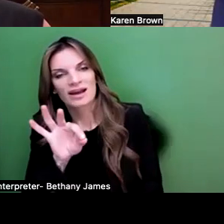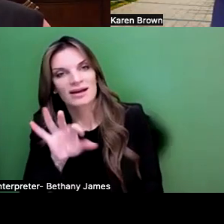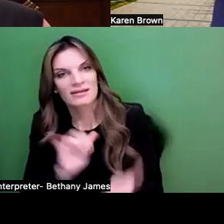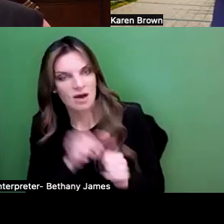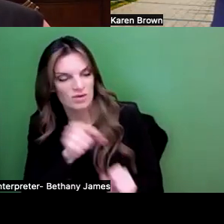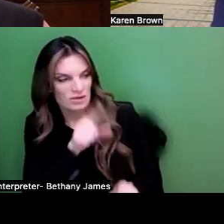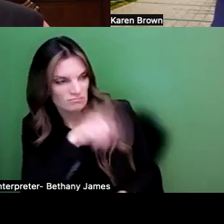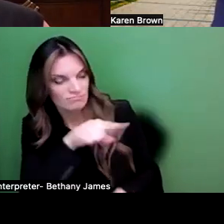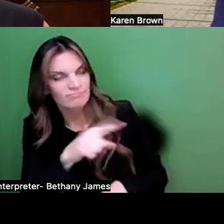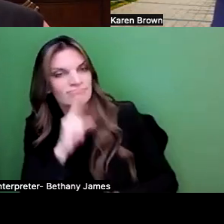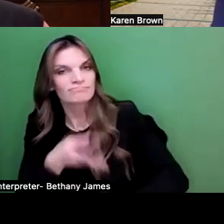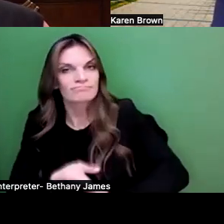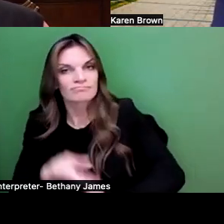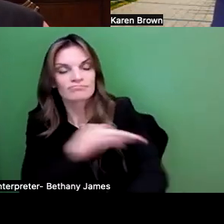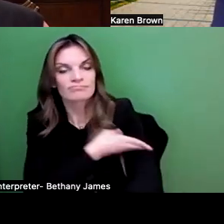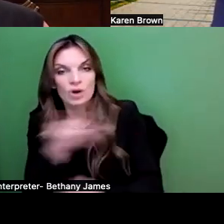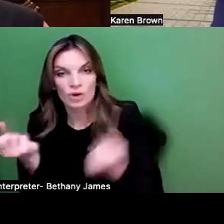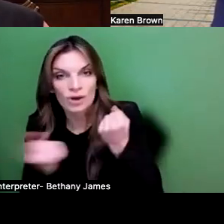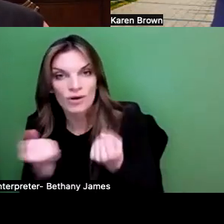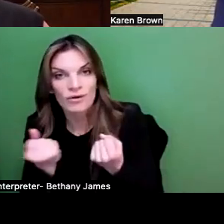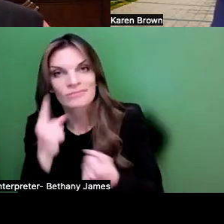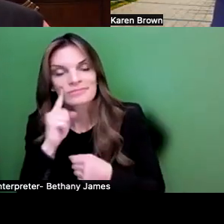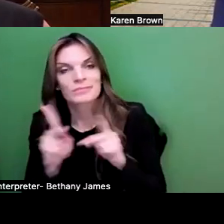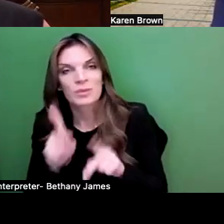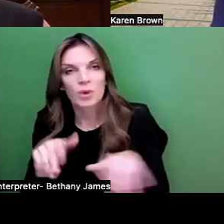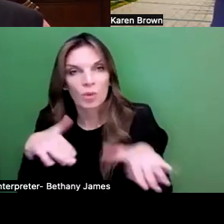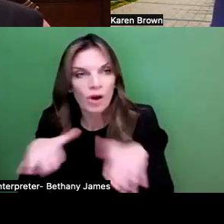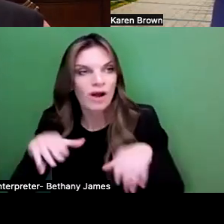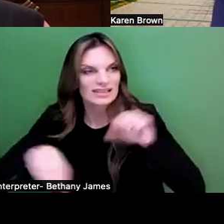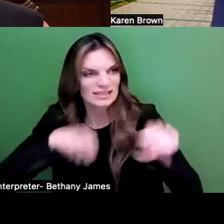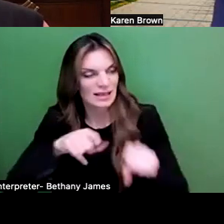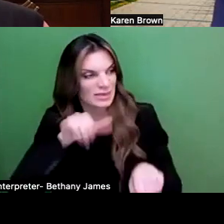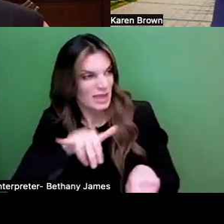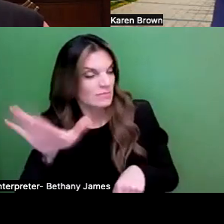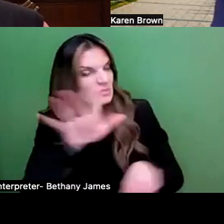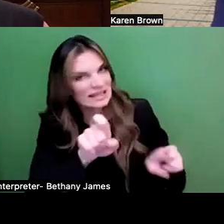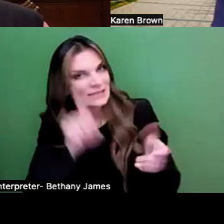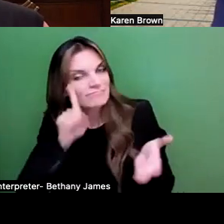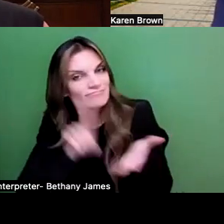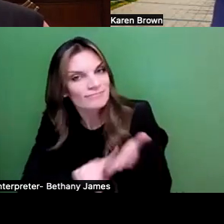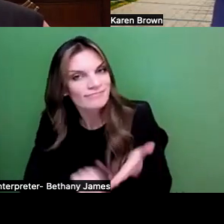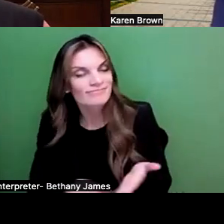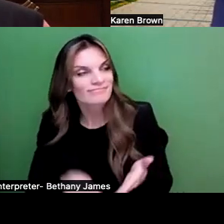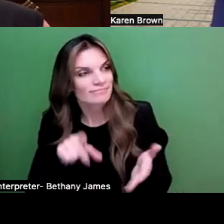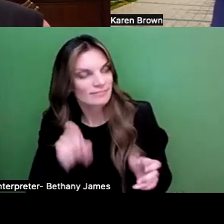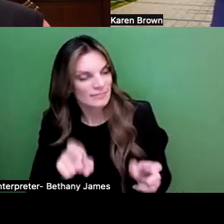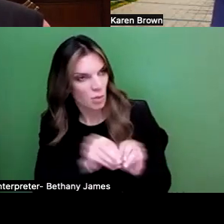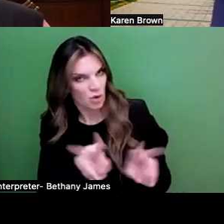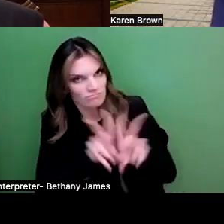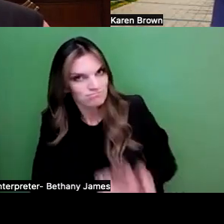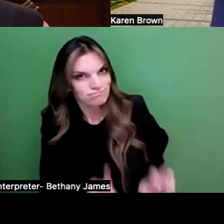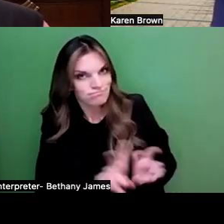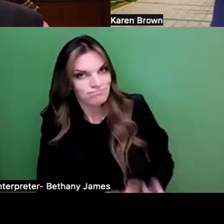better and safer for cars, pedestrians, and cyclists. So we'll have